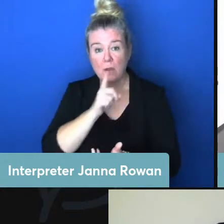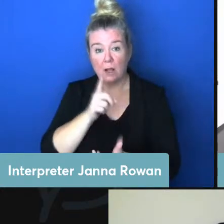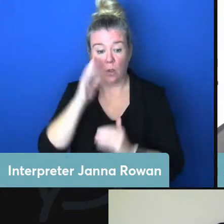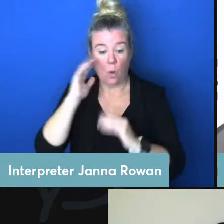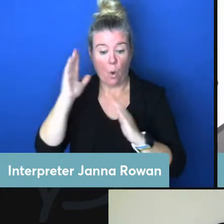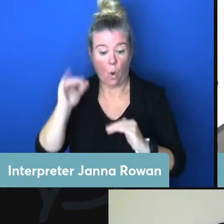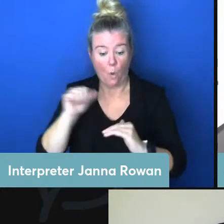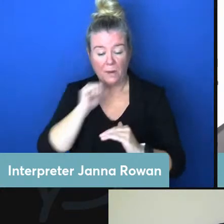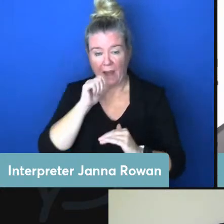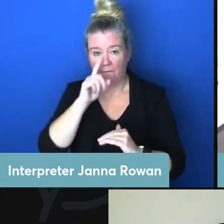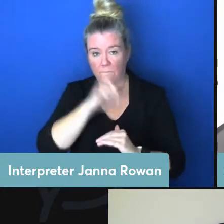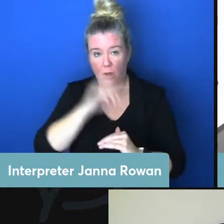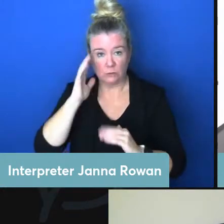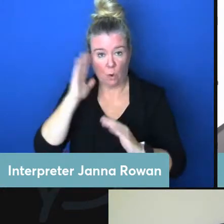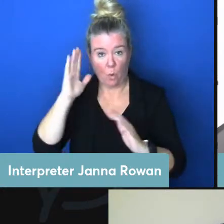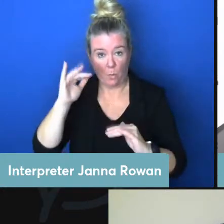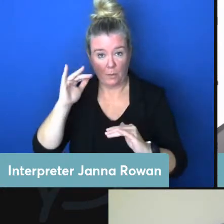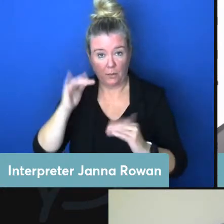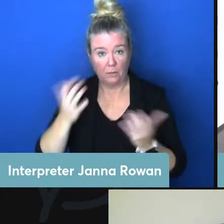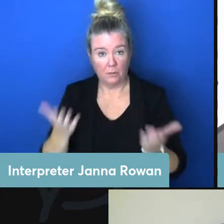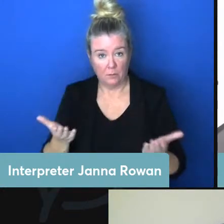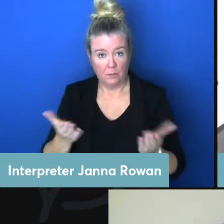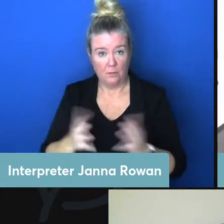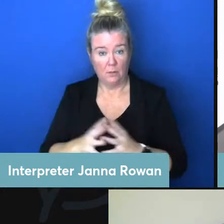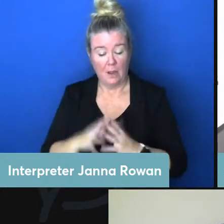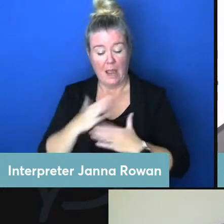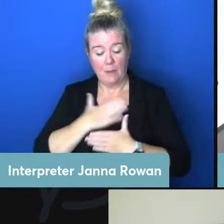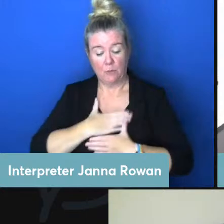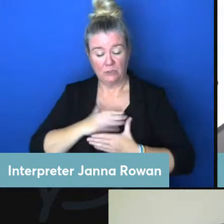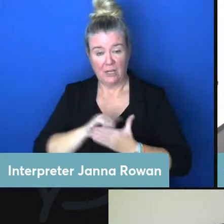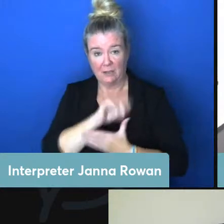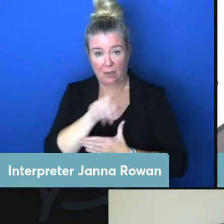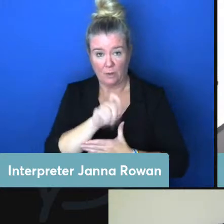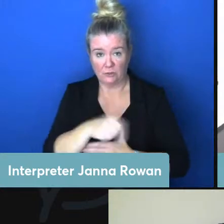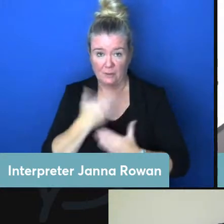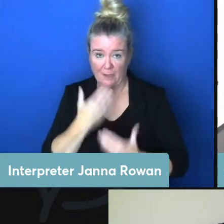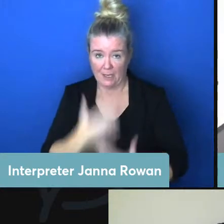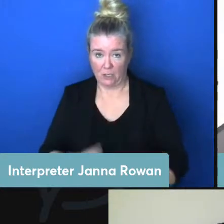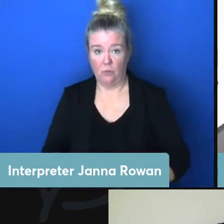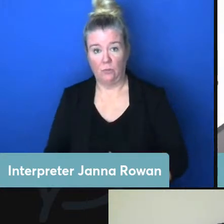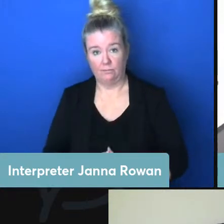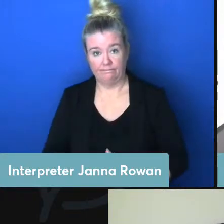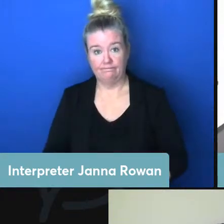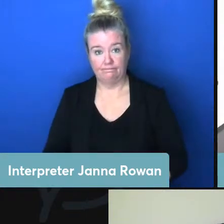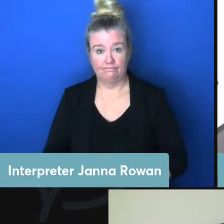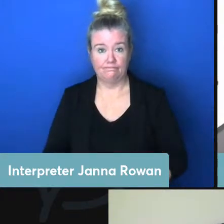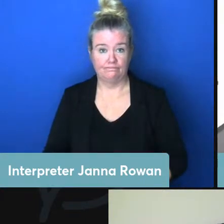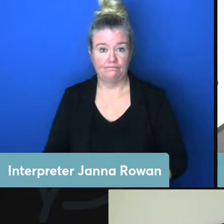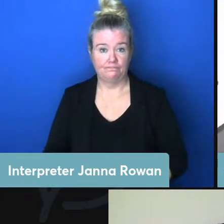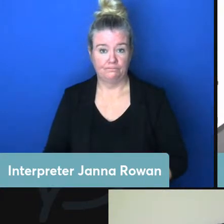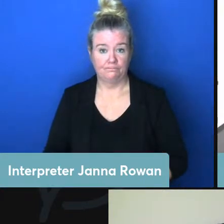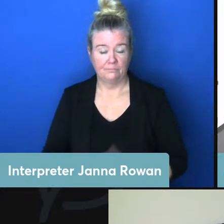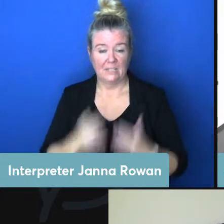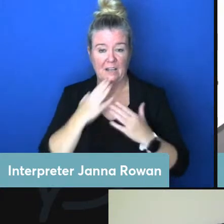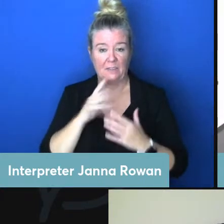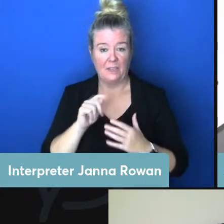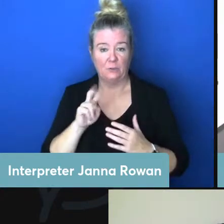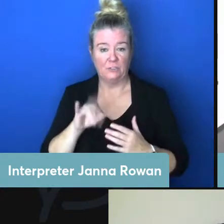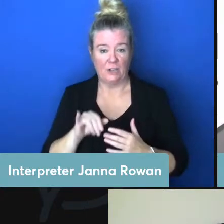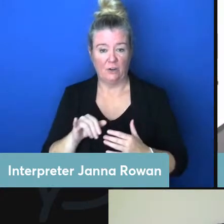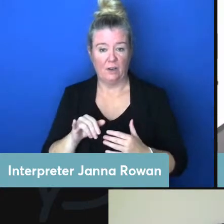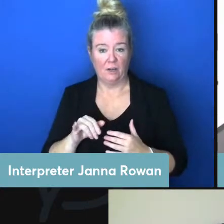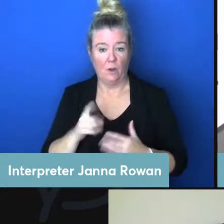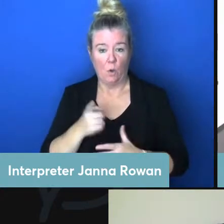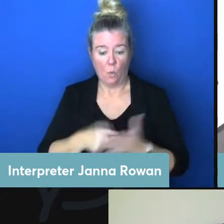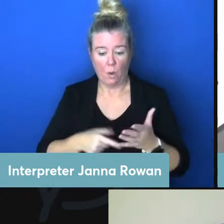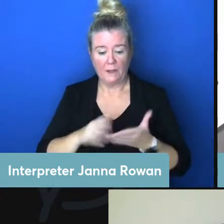not false hopes. I appreciate the question too. Thank you. Yeah, thank you, Terri. Yeah, I mean, what